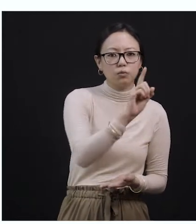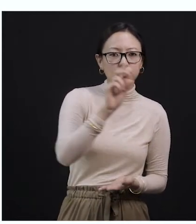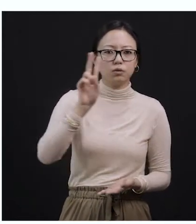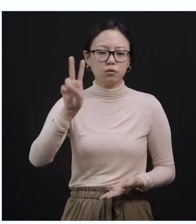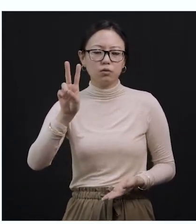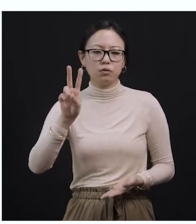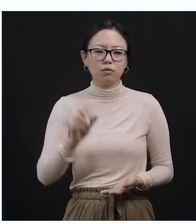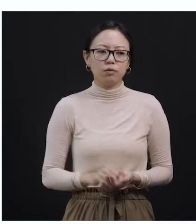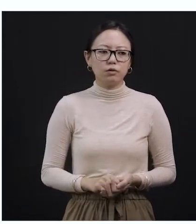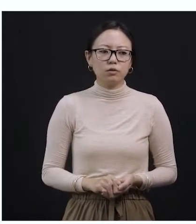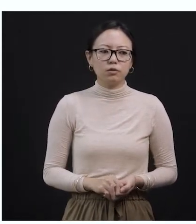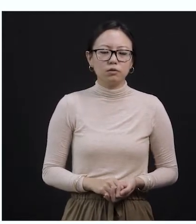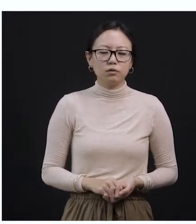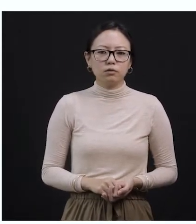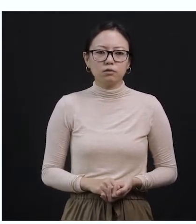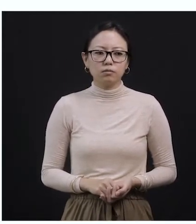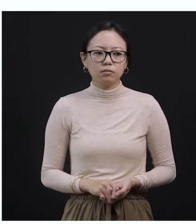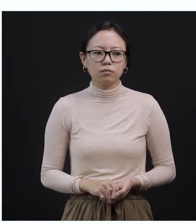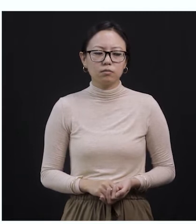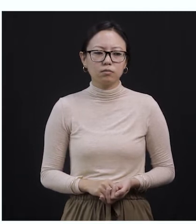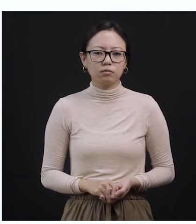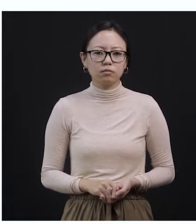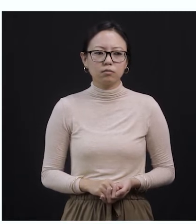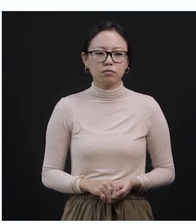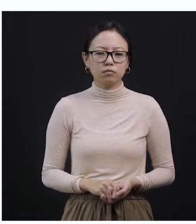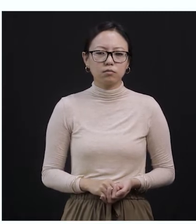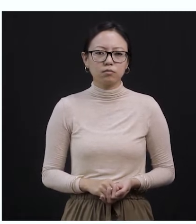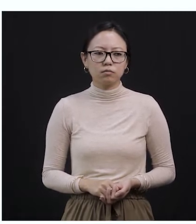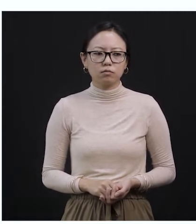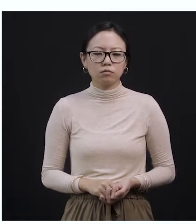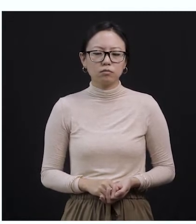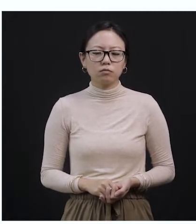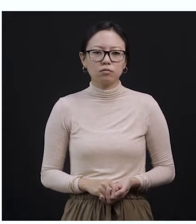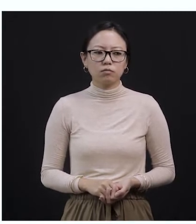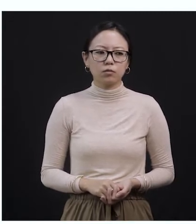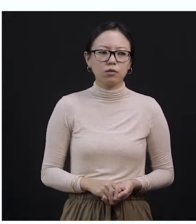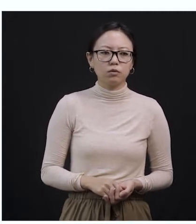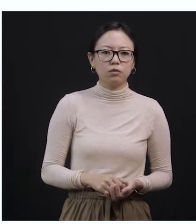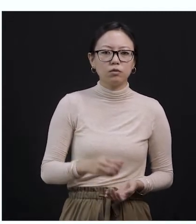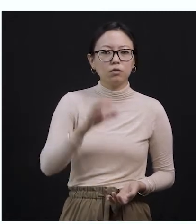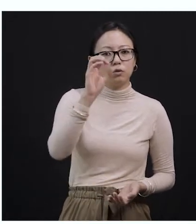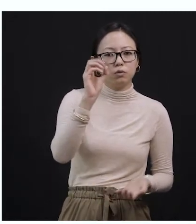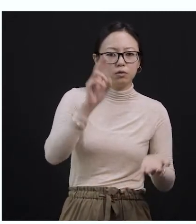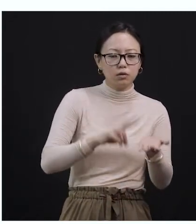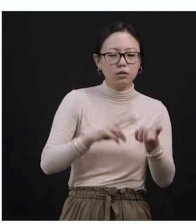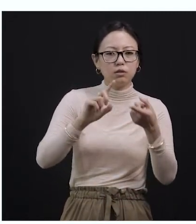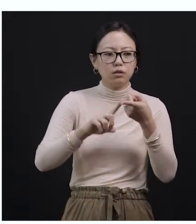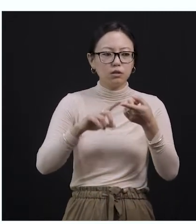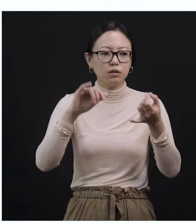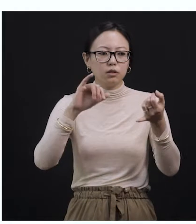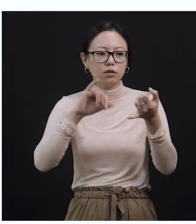as 12. All right. So let's look at the last row. In ones place, we will put